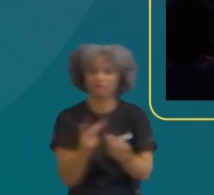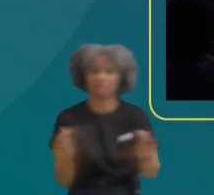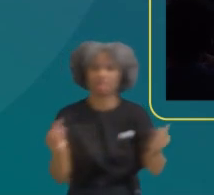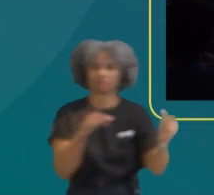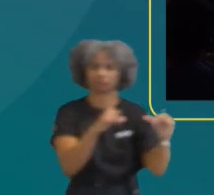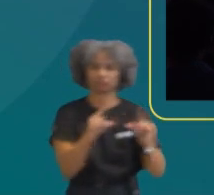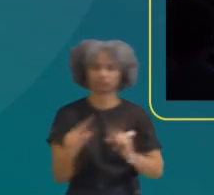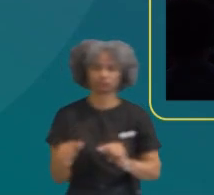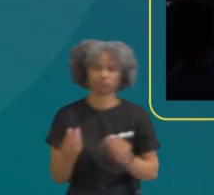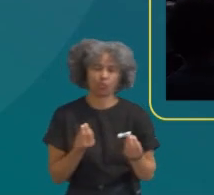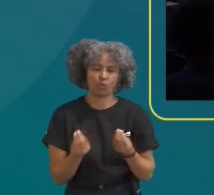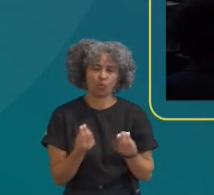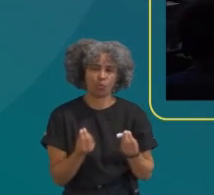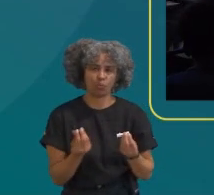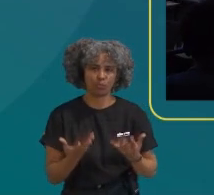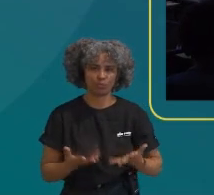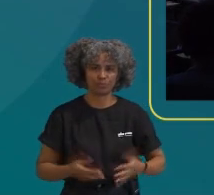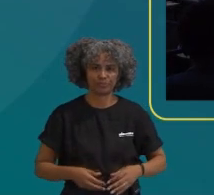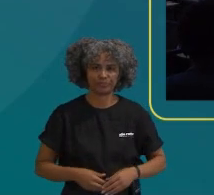Hello.